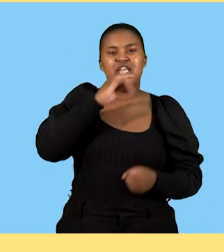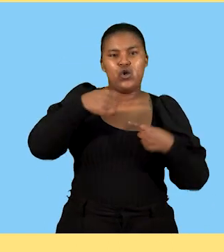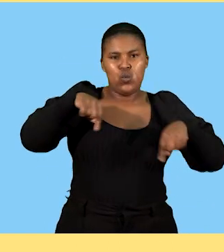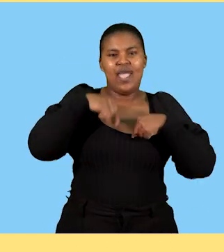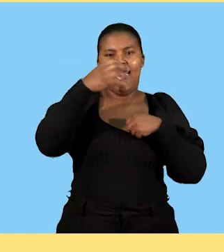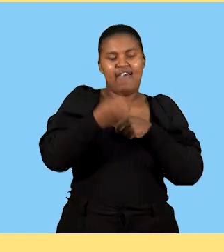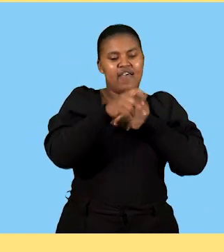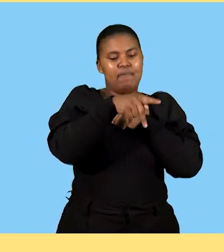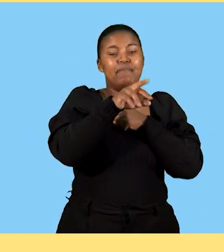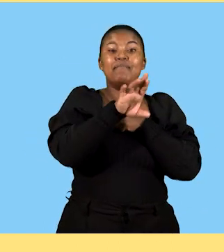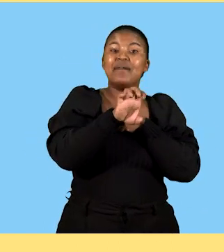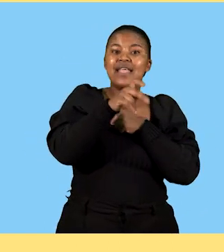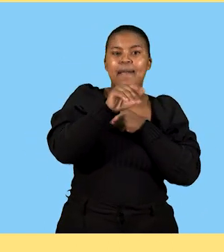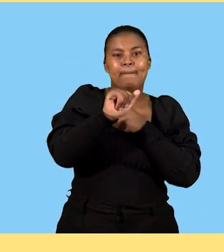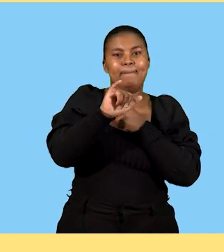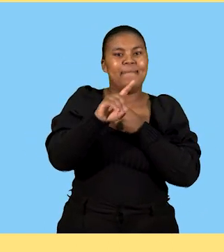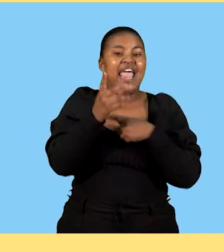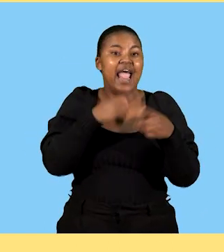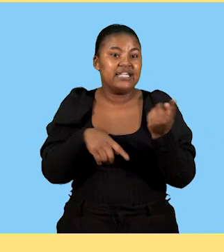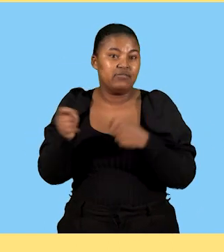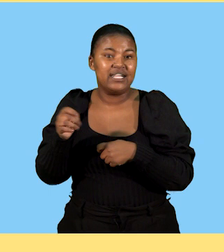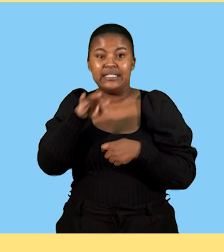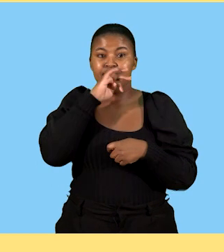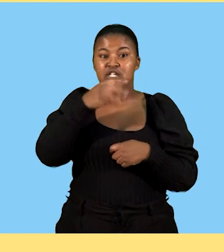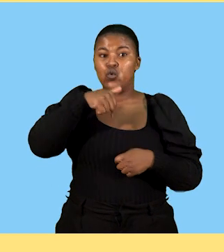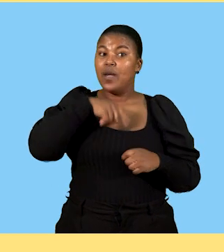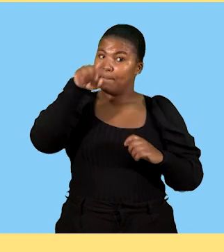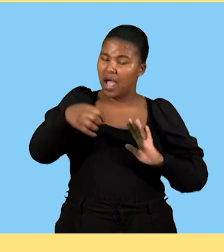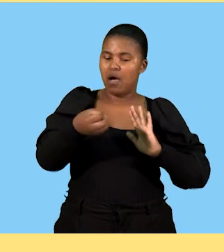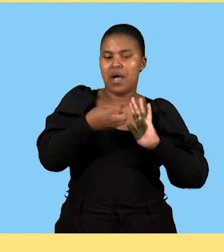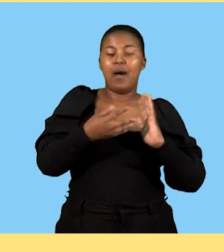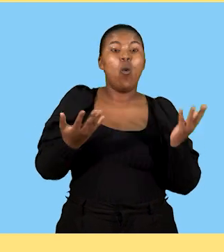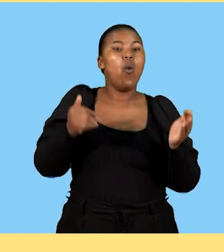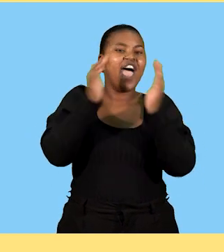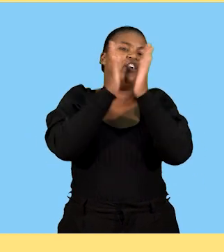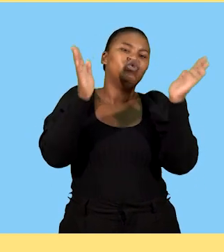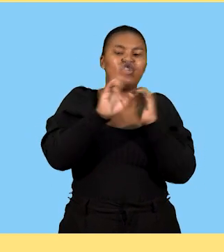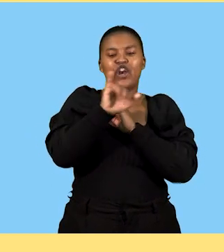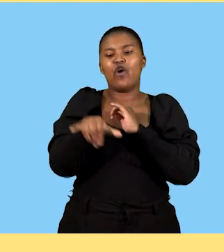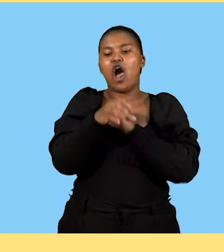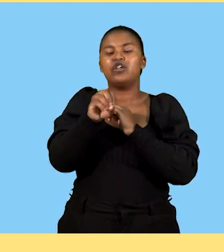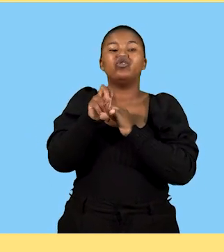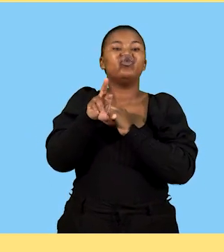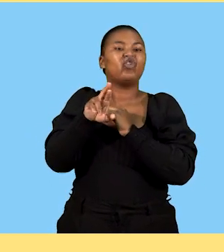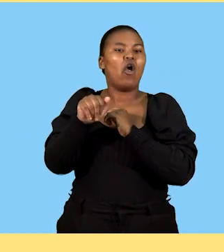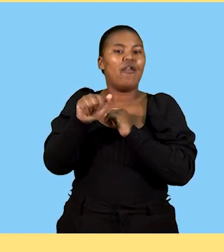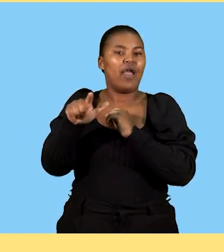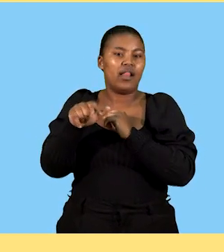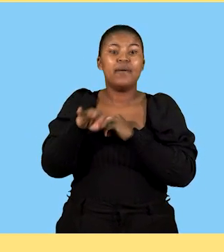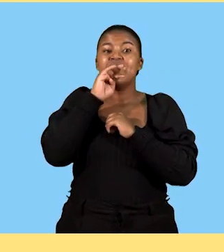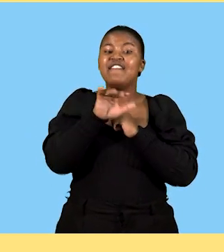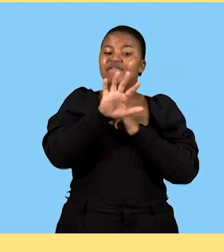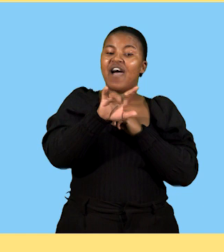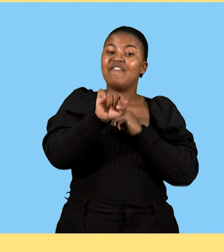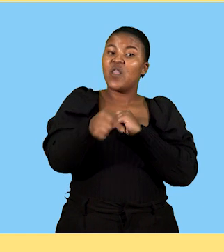to consider. And we should be able to record that in the general journal. So the 5,600 is